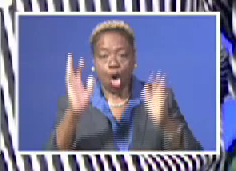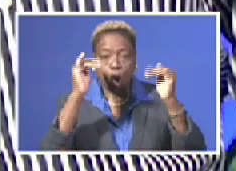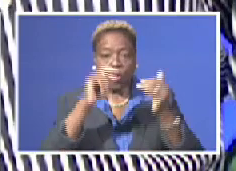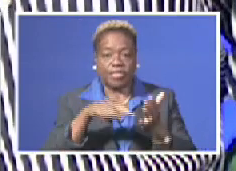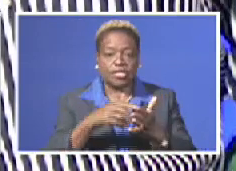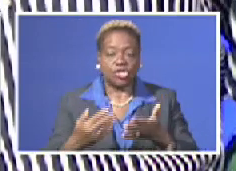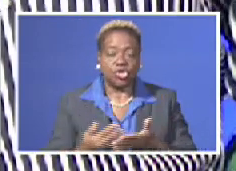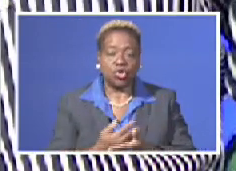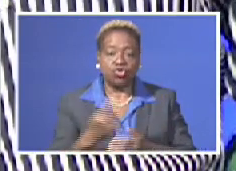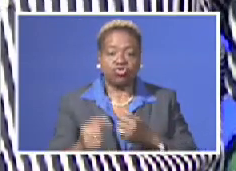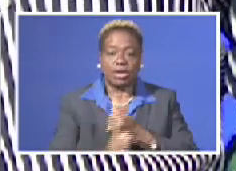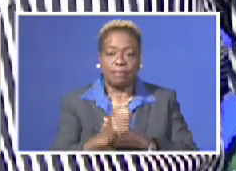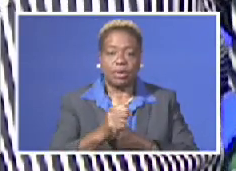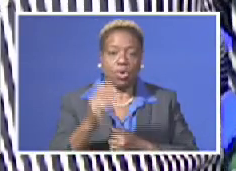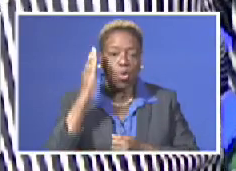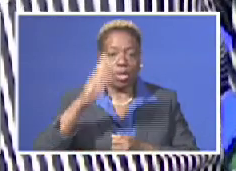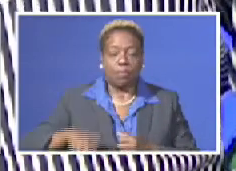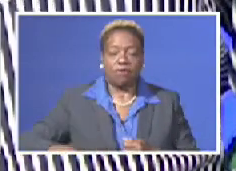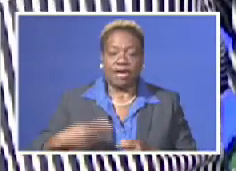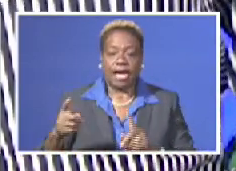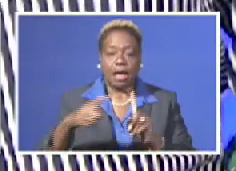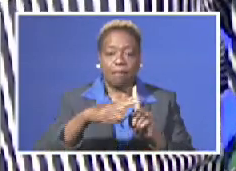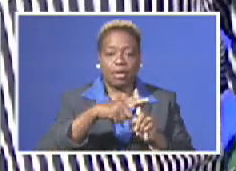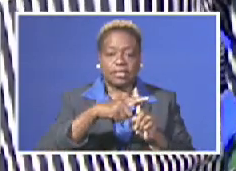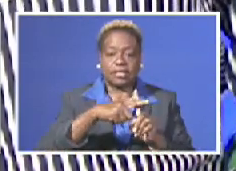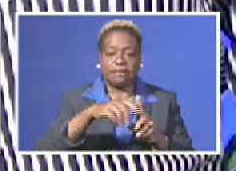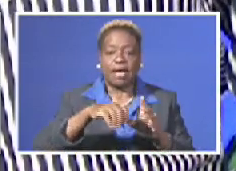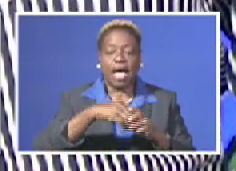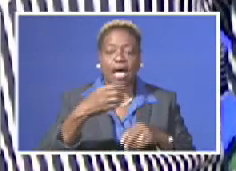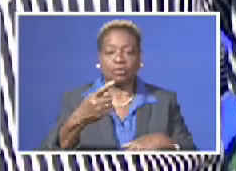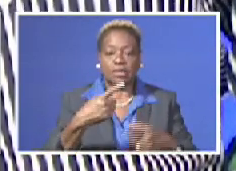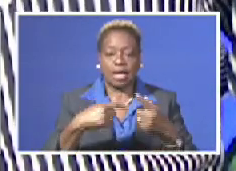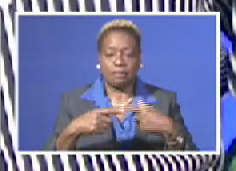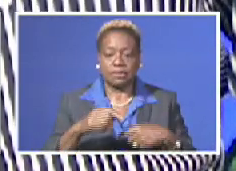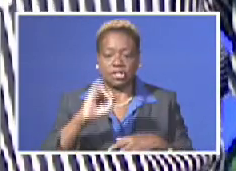provide positive outcomes. Jiminita Swain, ZNS Network News.